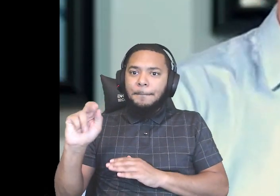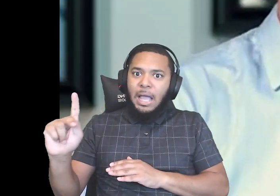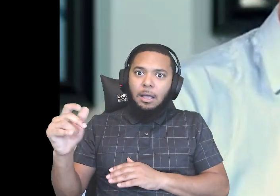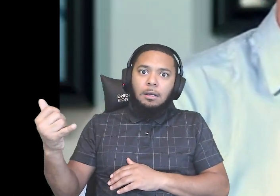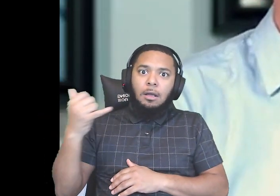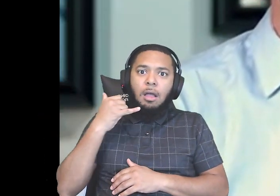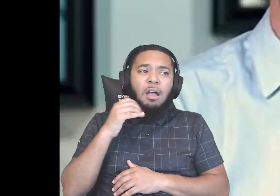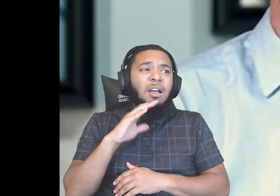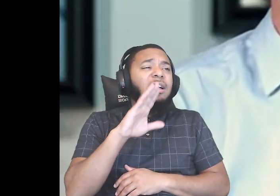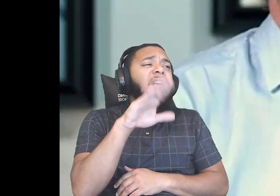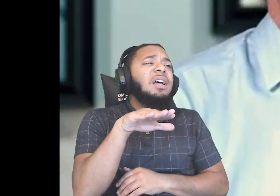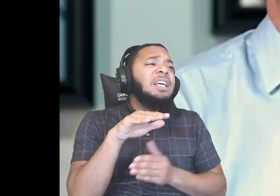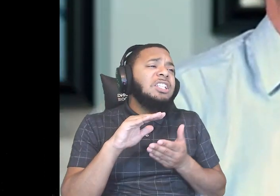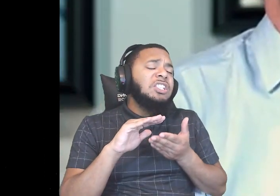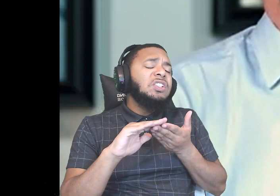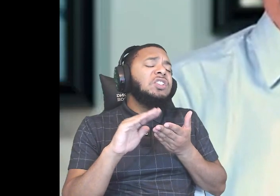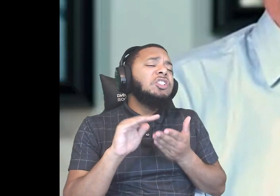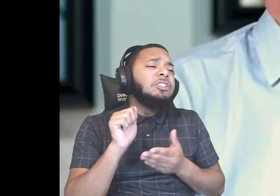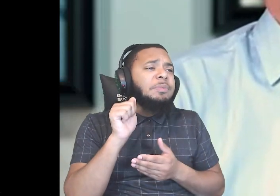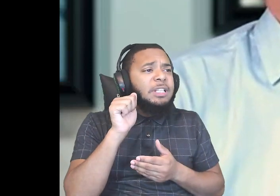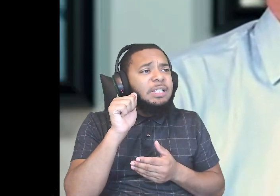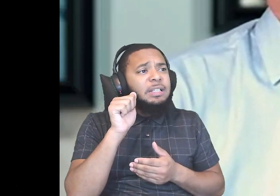excuse me, ma'am or sir,